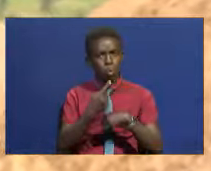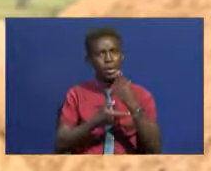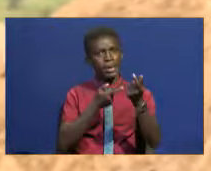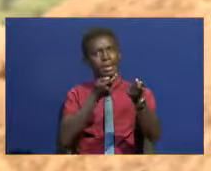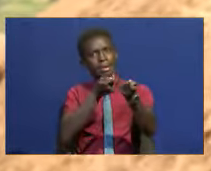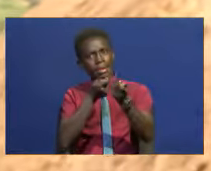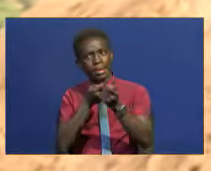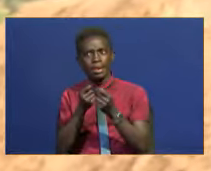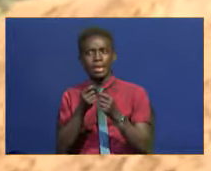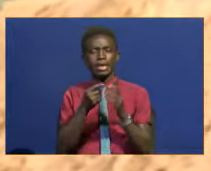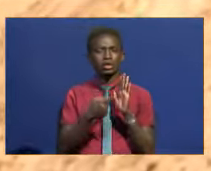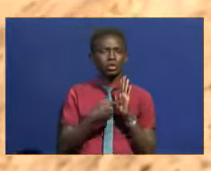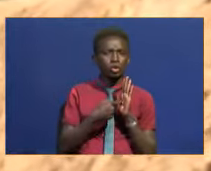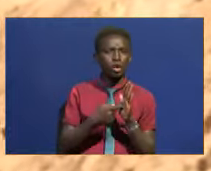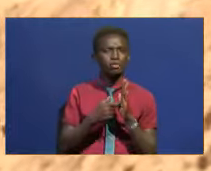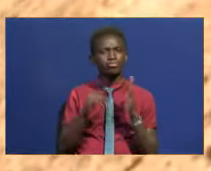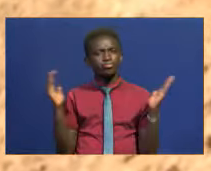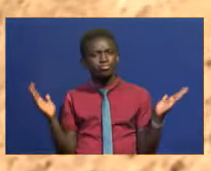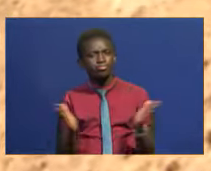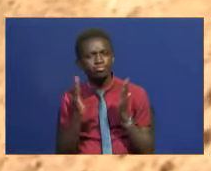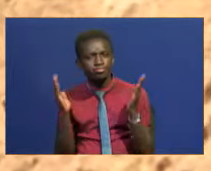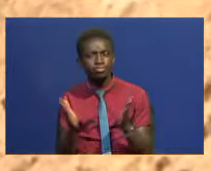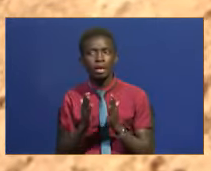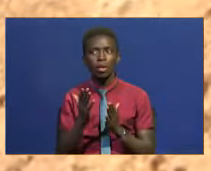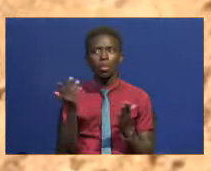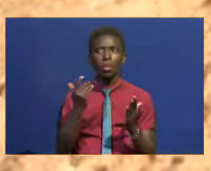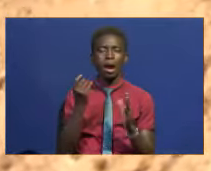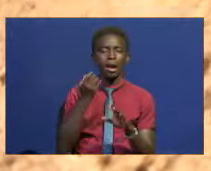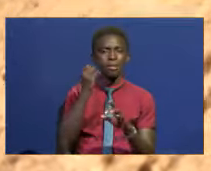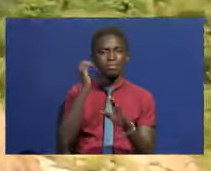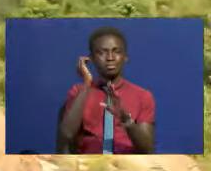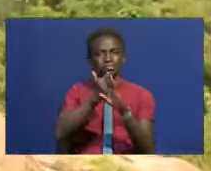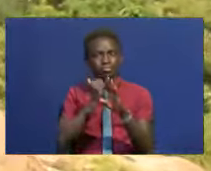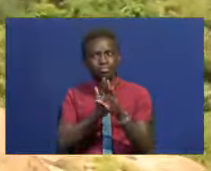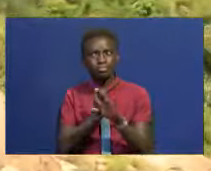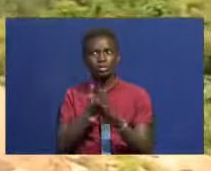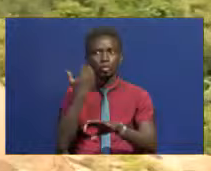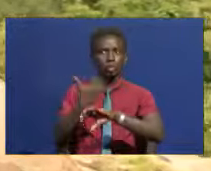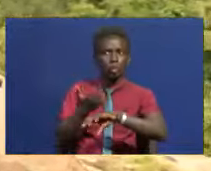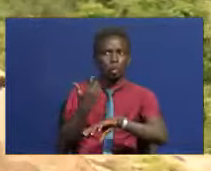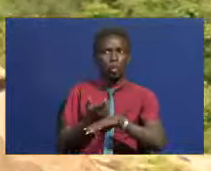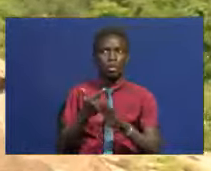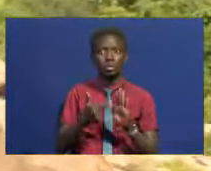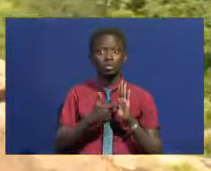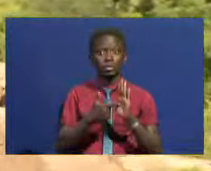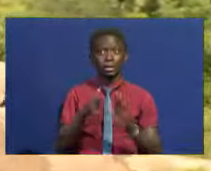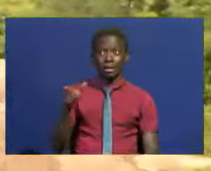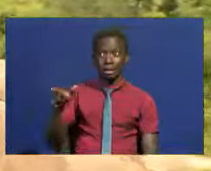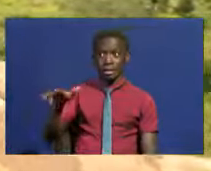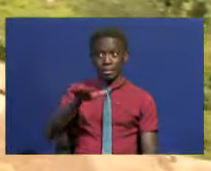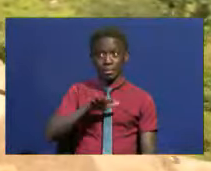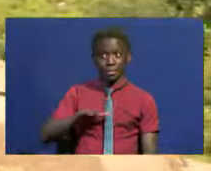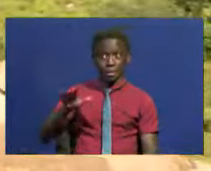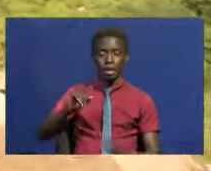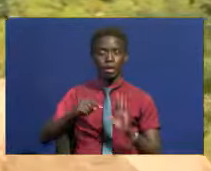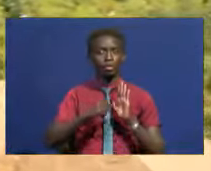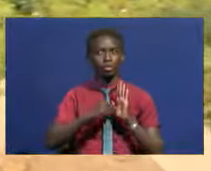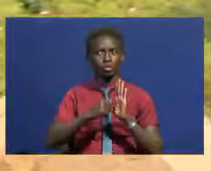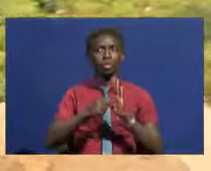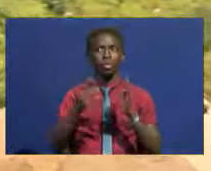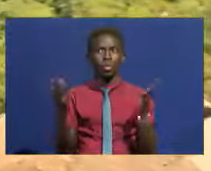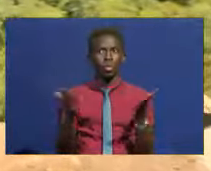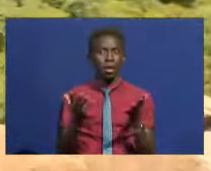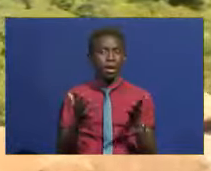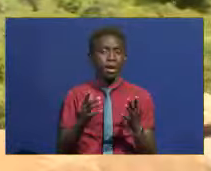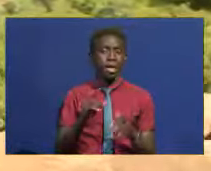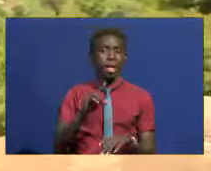From ancient rock paintings to scenic hikes, this national monument offers a glimpse into a world